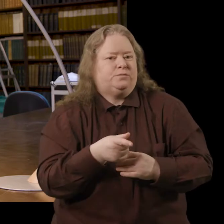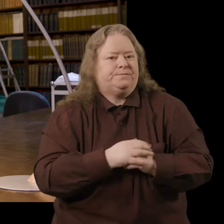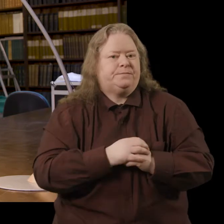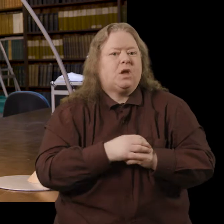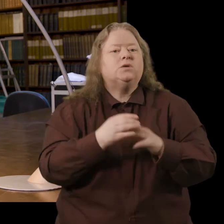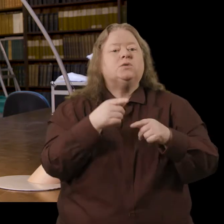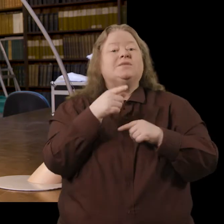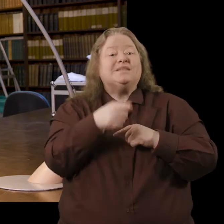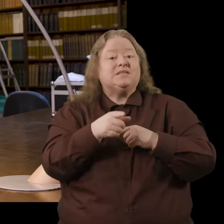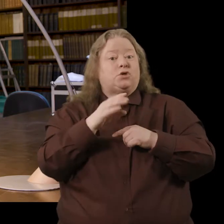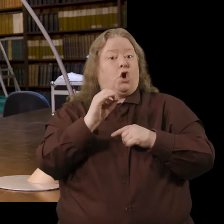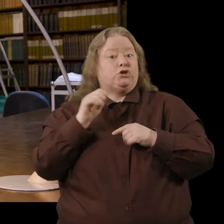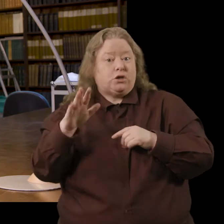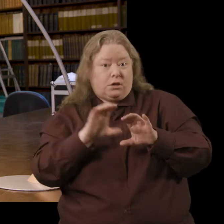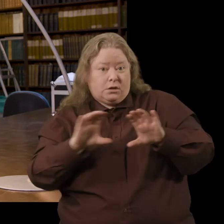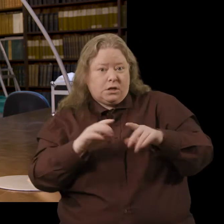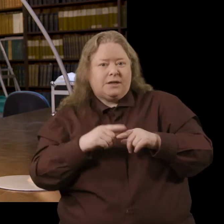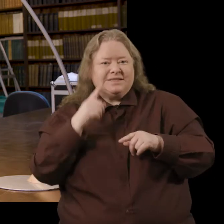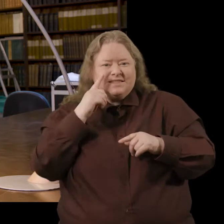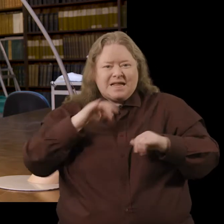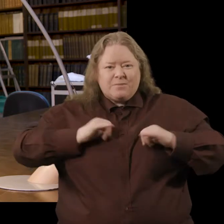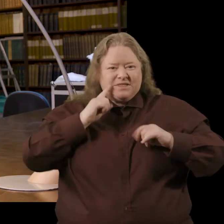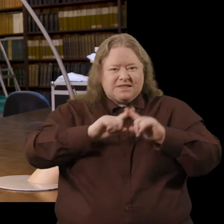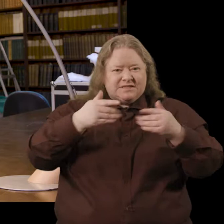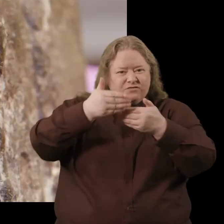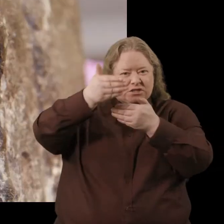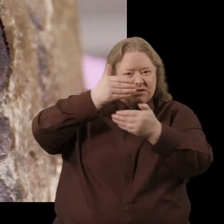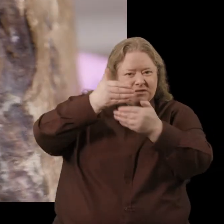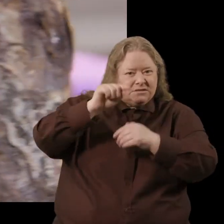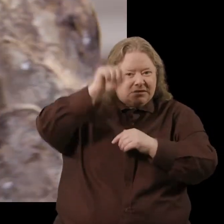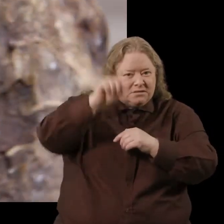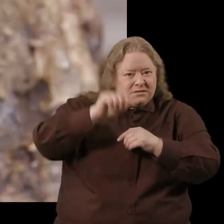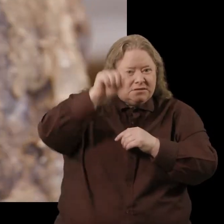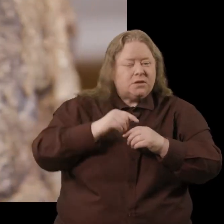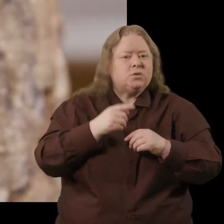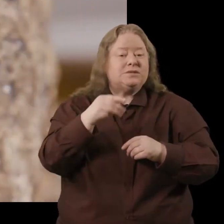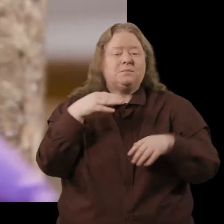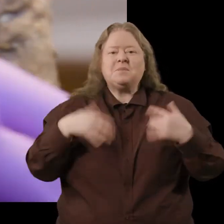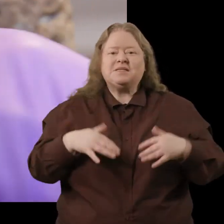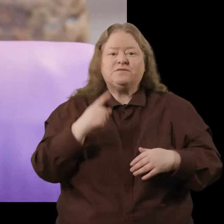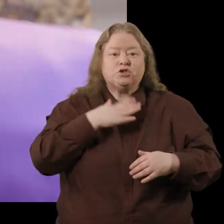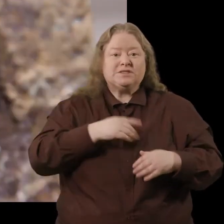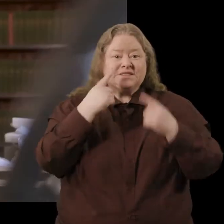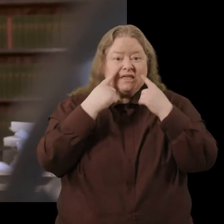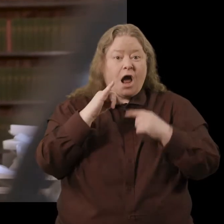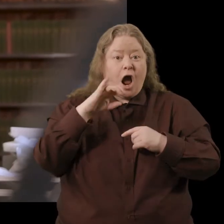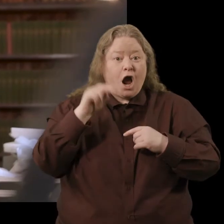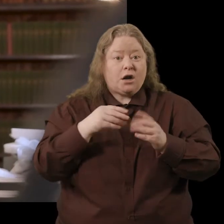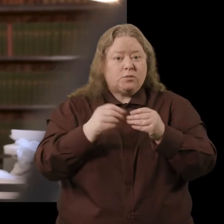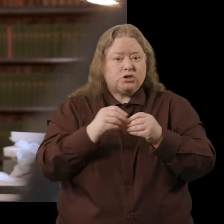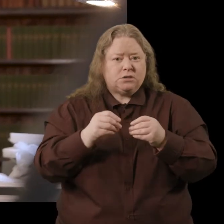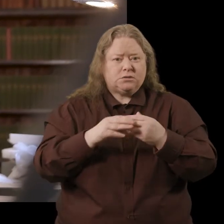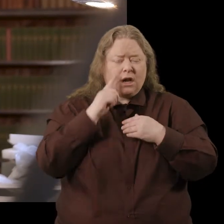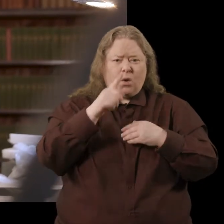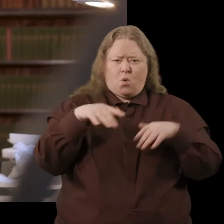repaired and this is original, and the viewer should be able to see the difference. It's amazing if you just see an iron object with your eyes, it mightn't look